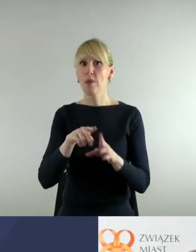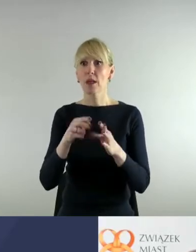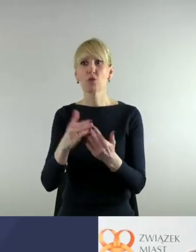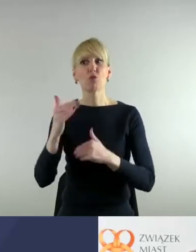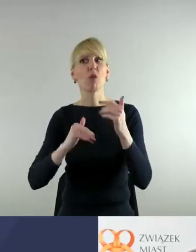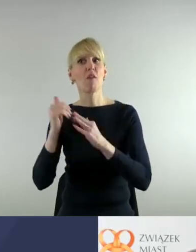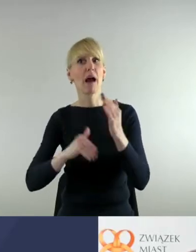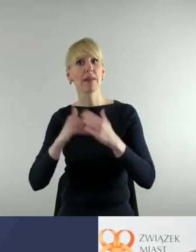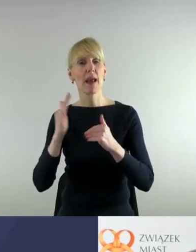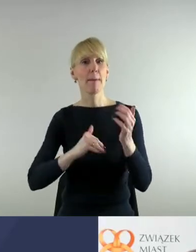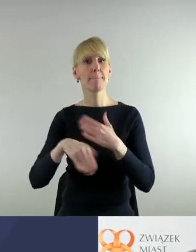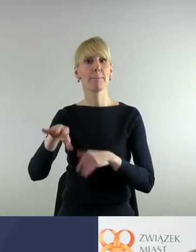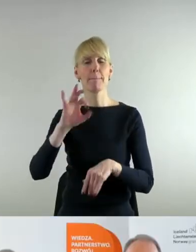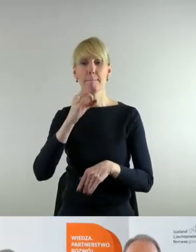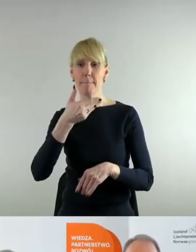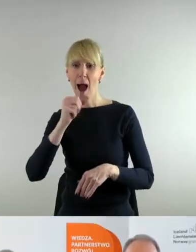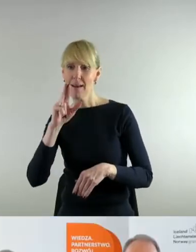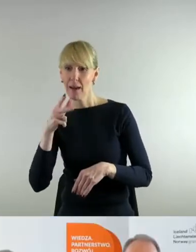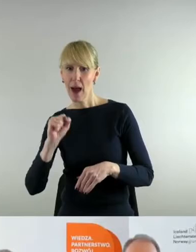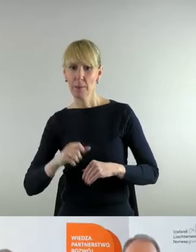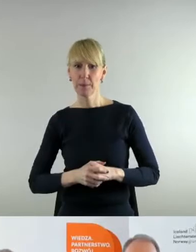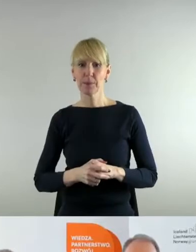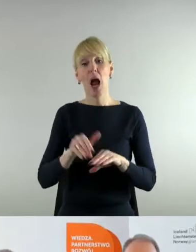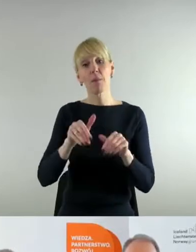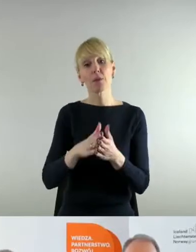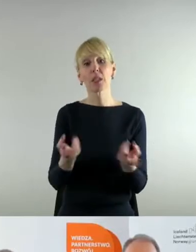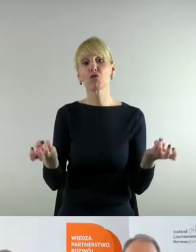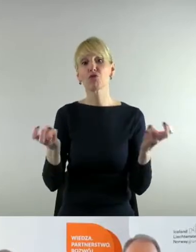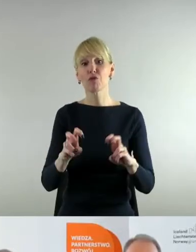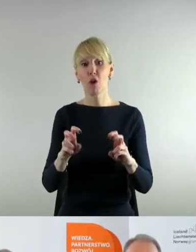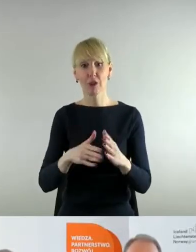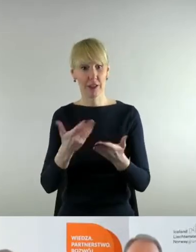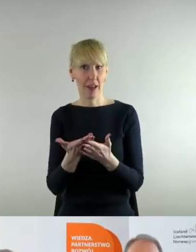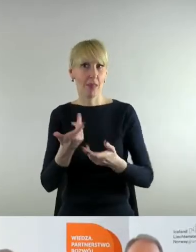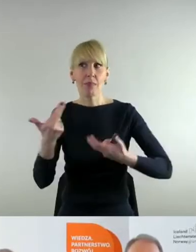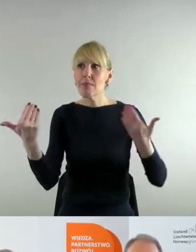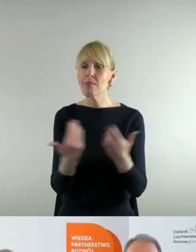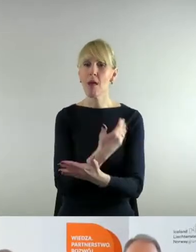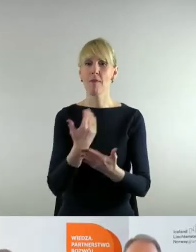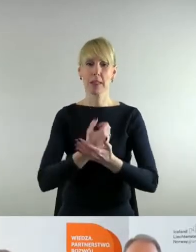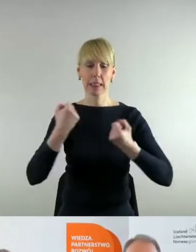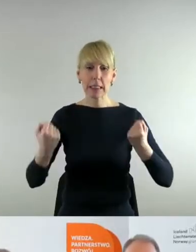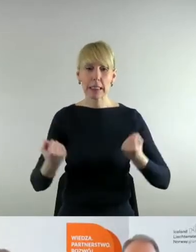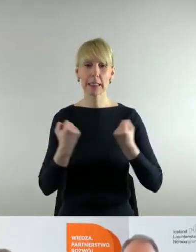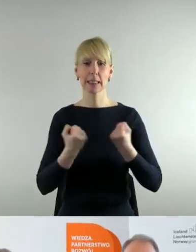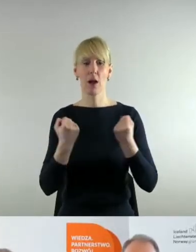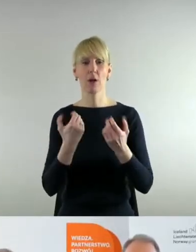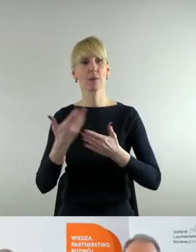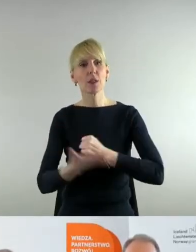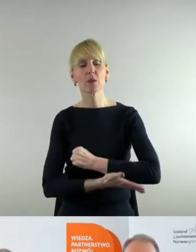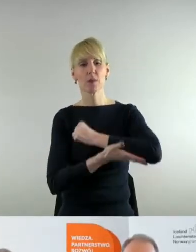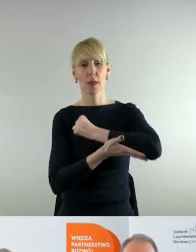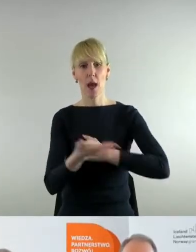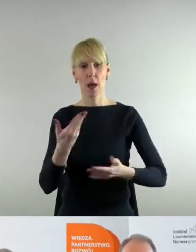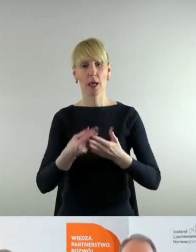to the creation of this brand, and also presenting this outline, because it seems we have a sort of a relay run